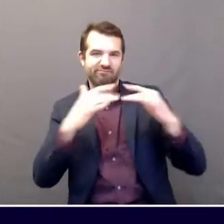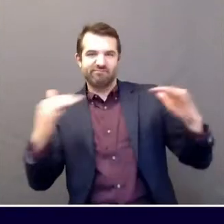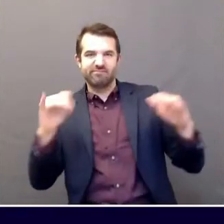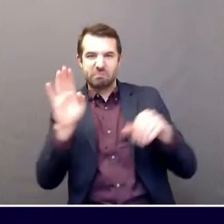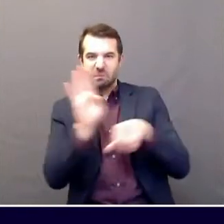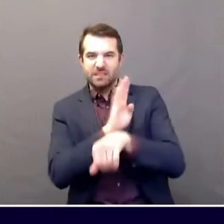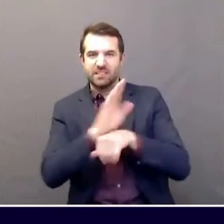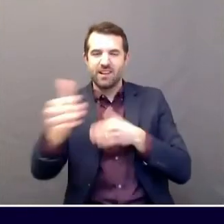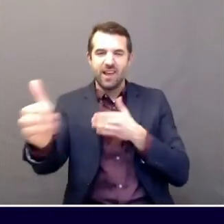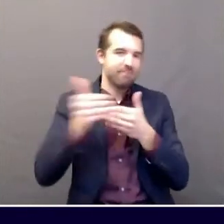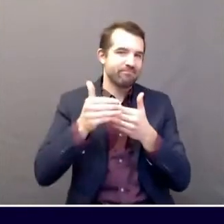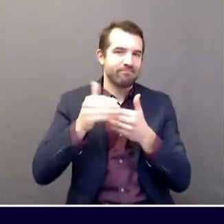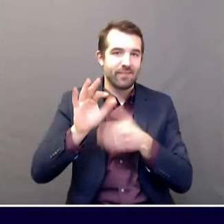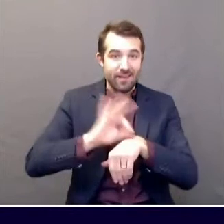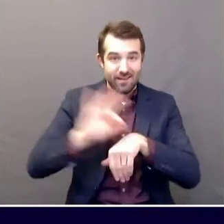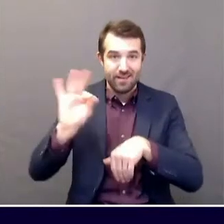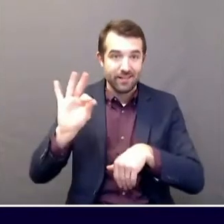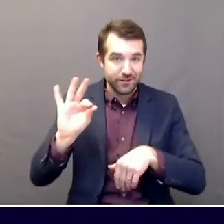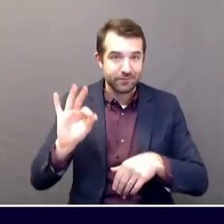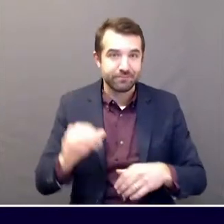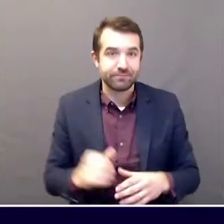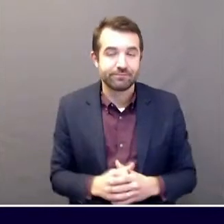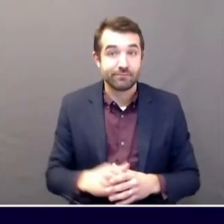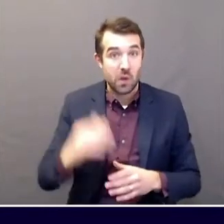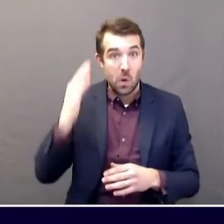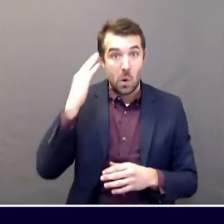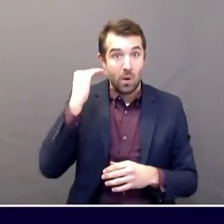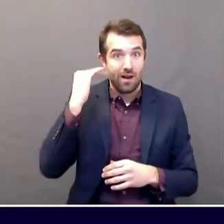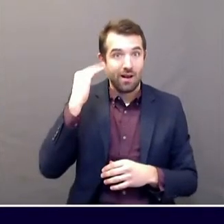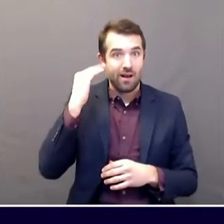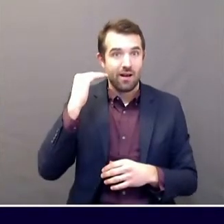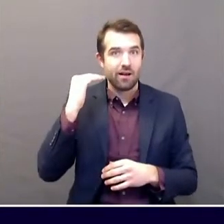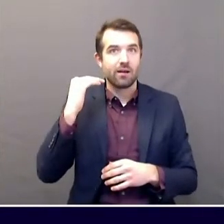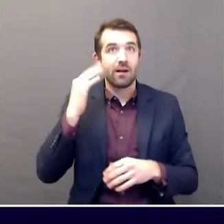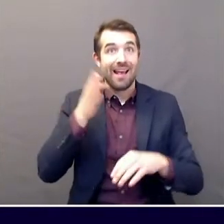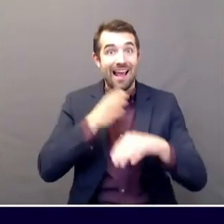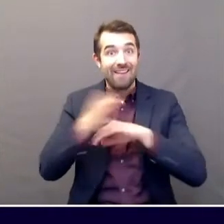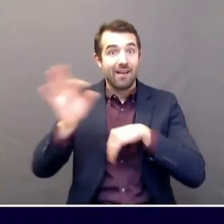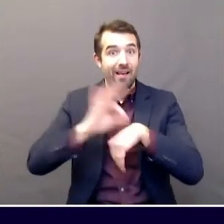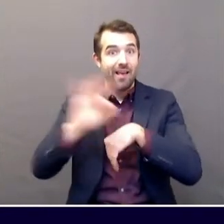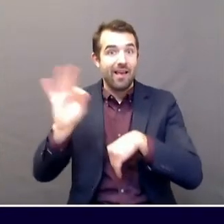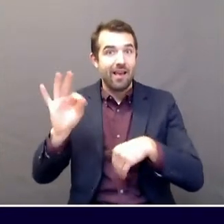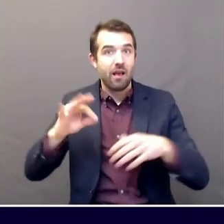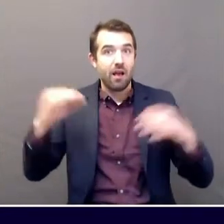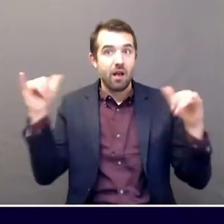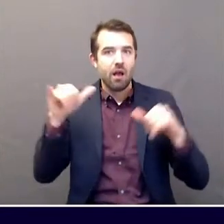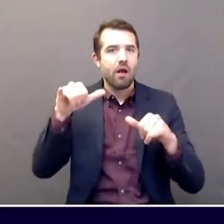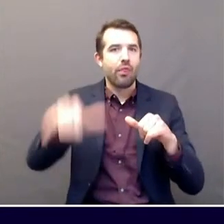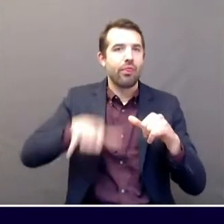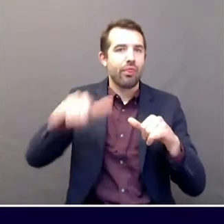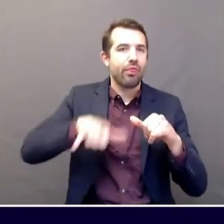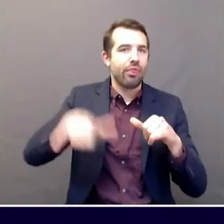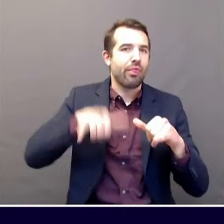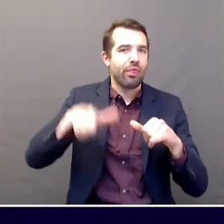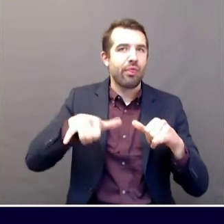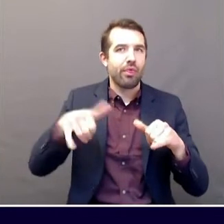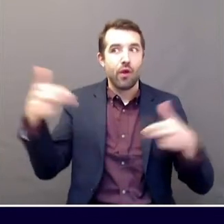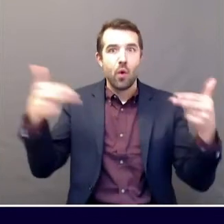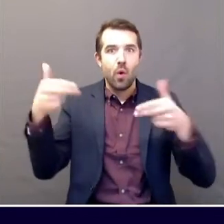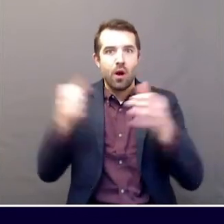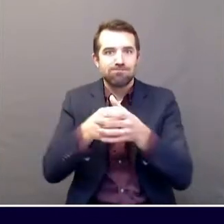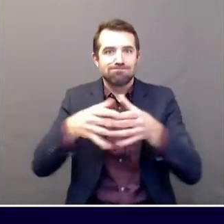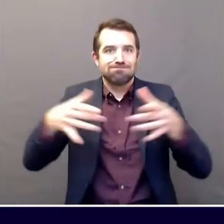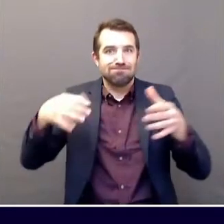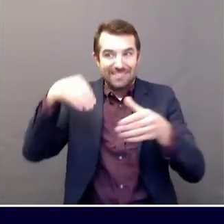closing time was aimed at reducing the higher risk of COVID-19 transmission that is anticipated with indoor,